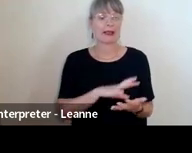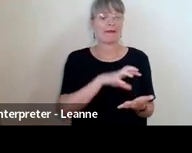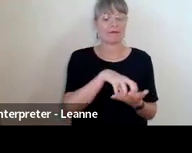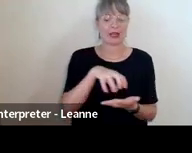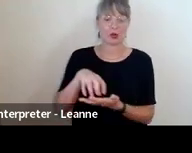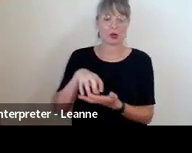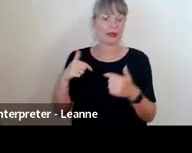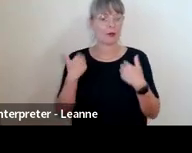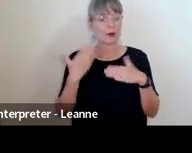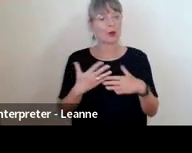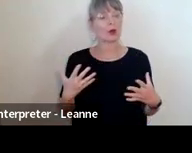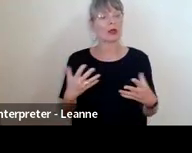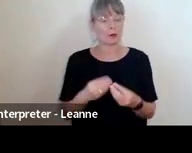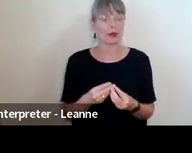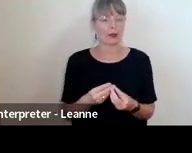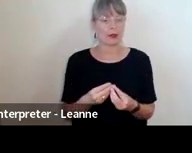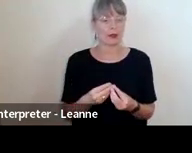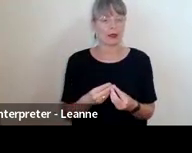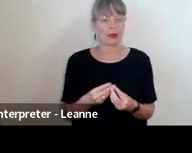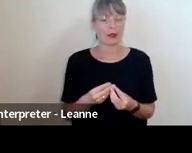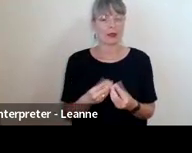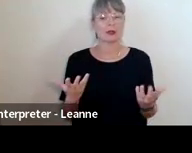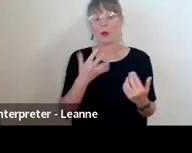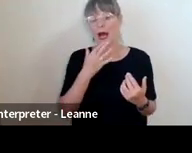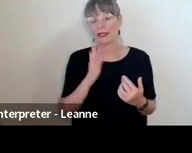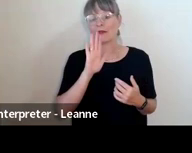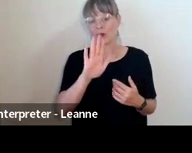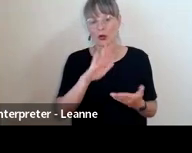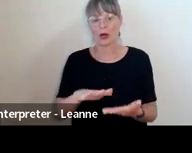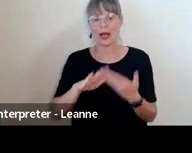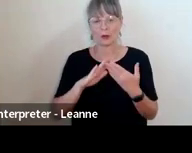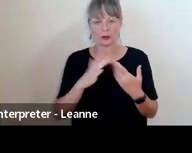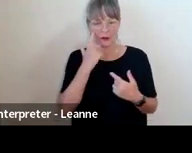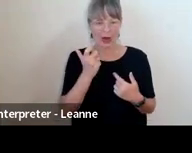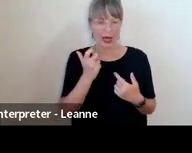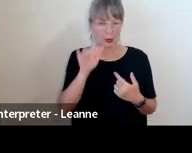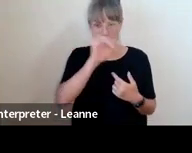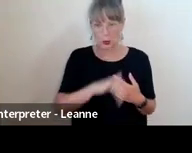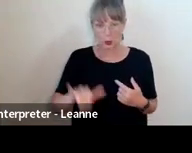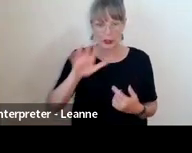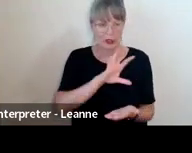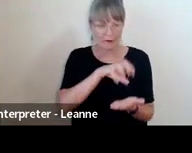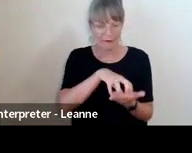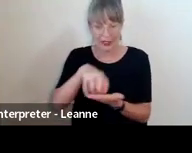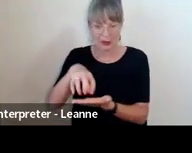working with. So we are asking for your help in identifying new venues that would like to be early adopters. All